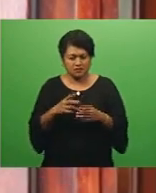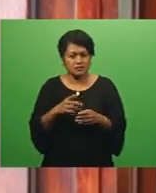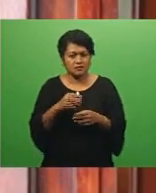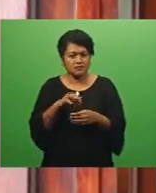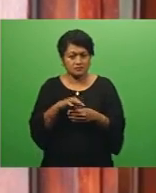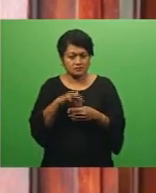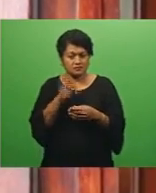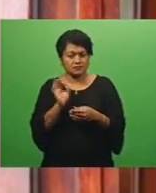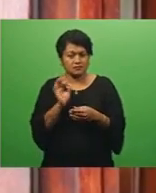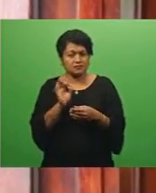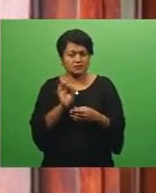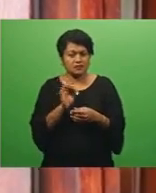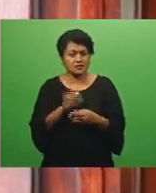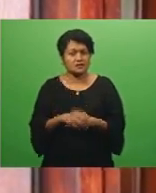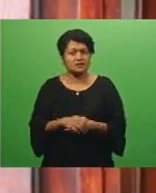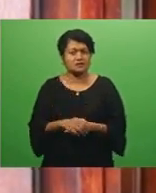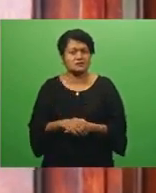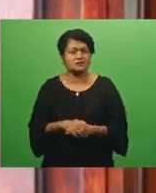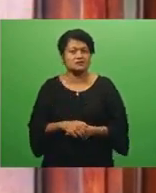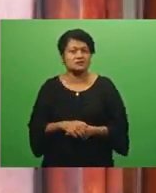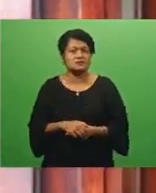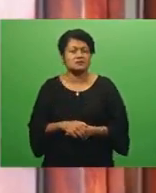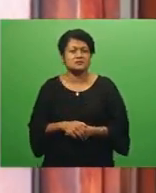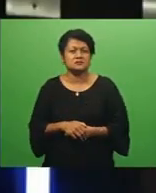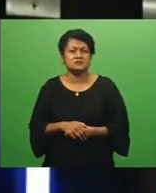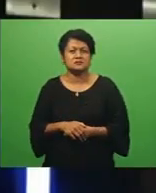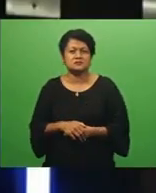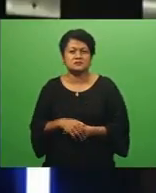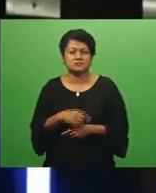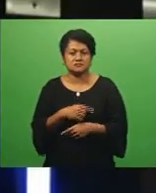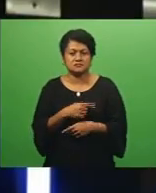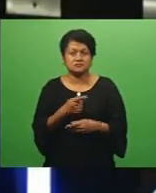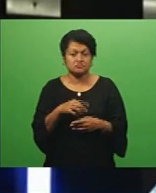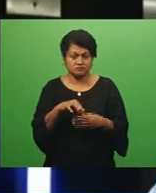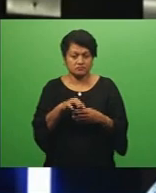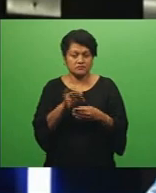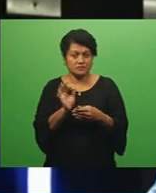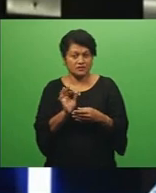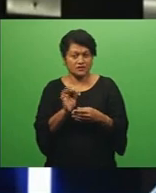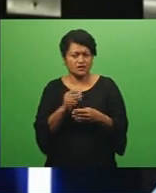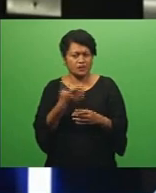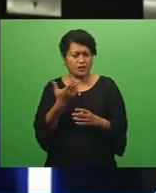unanimous. We have appointed Mr. Lenaitasin Nduru,